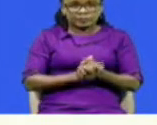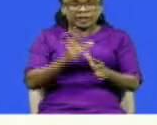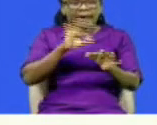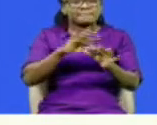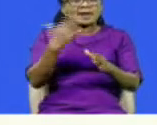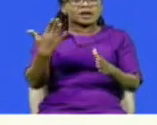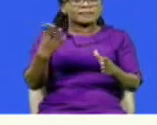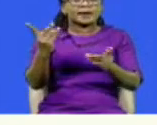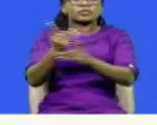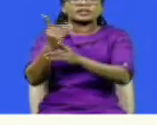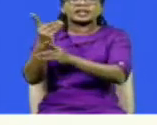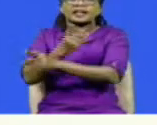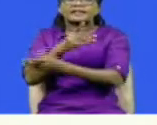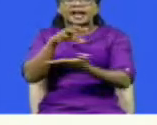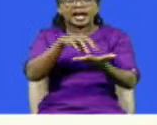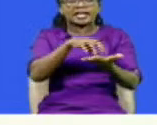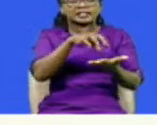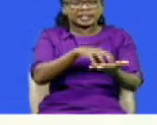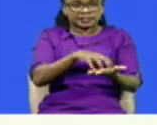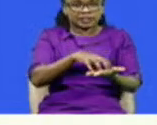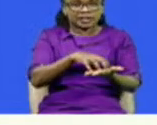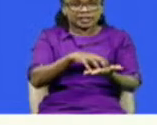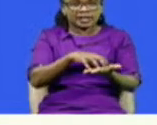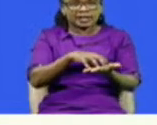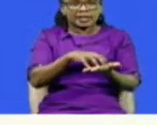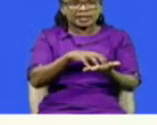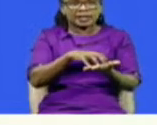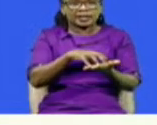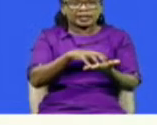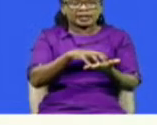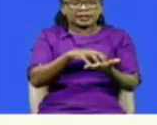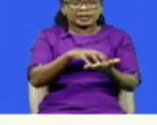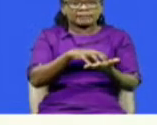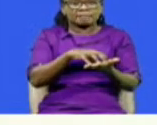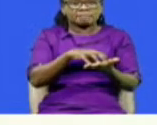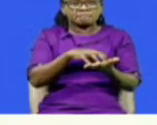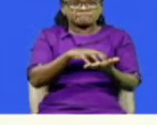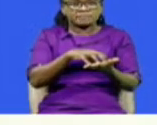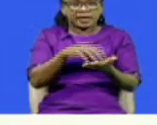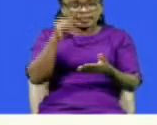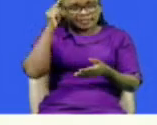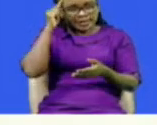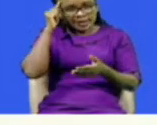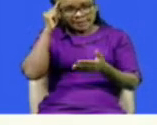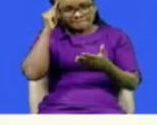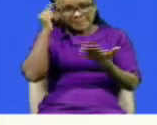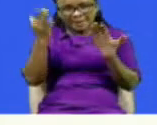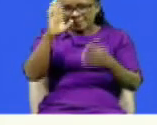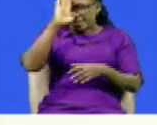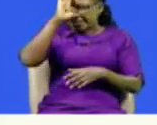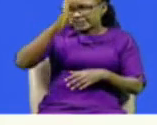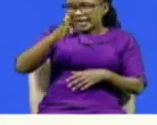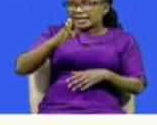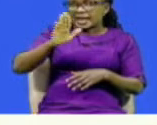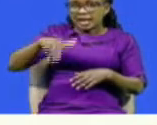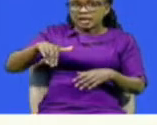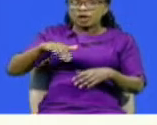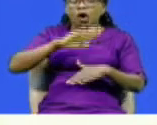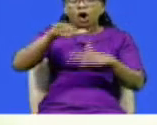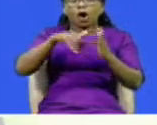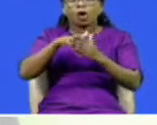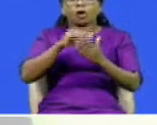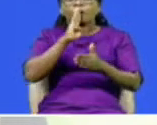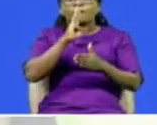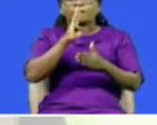to their various stations. And I think by Sunday latest, they will be there, because